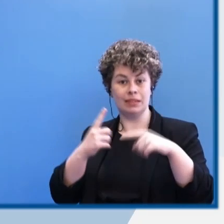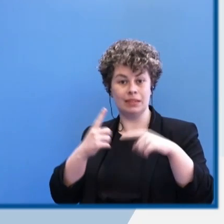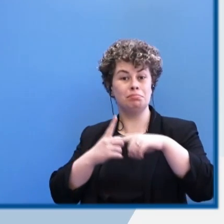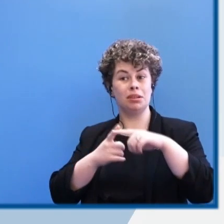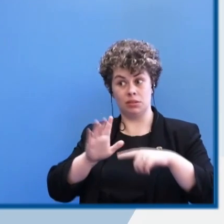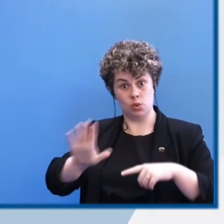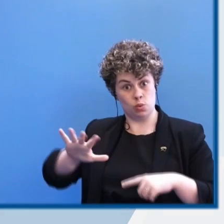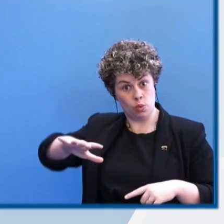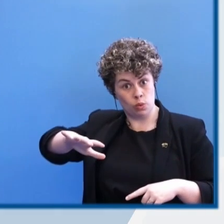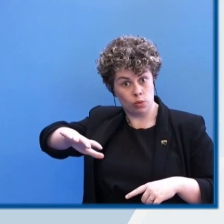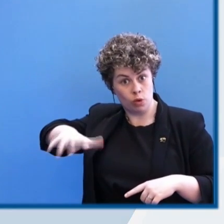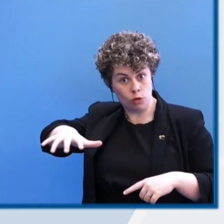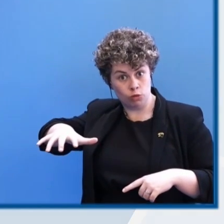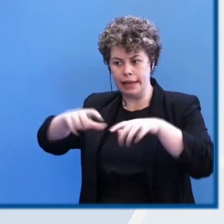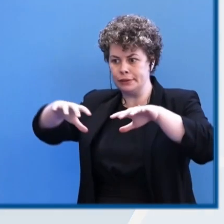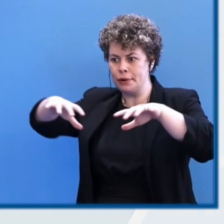well. What,